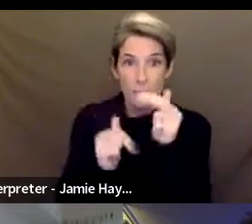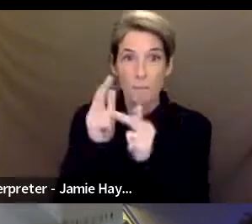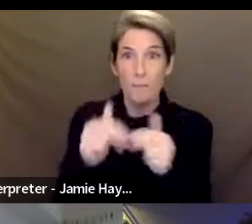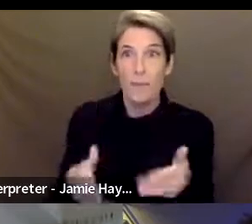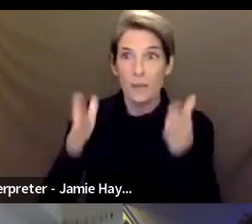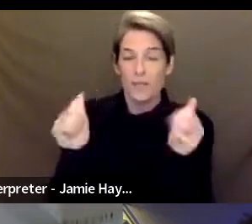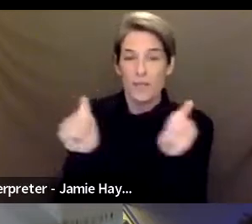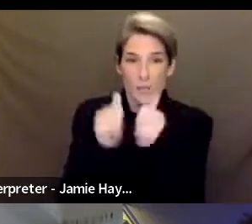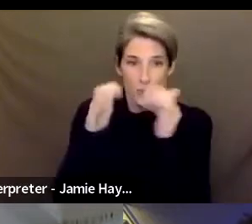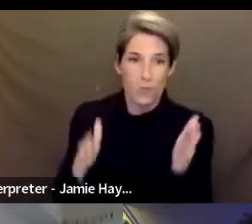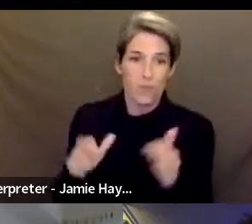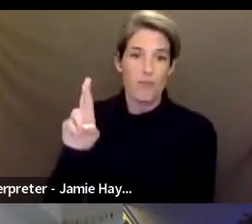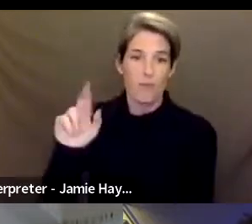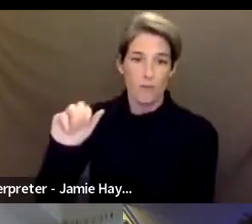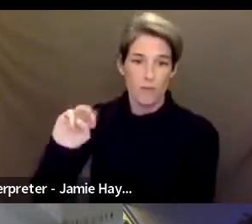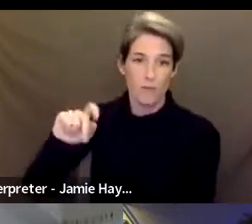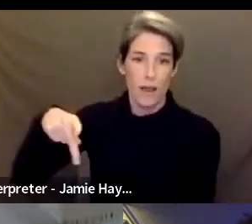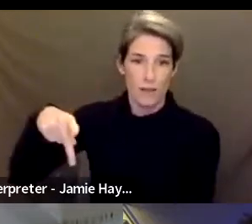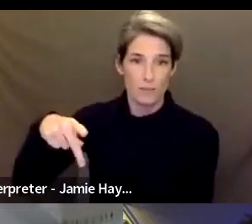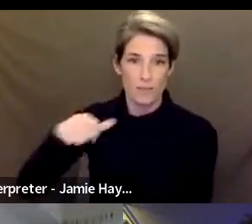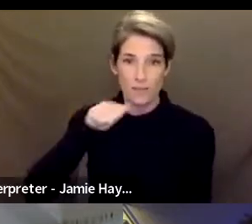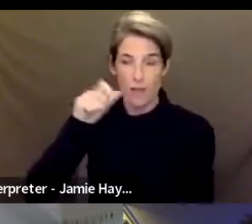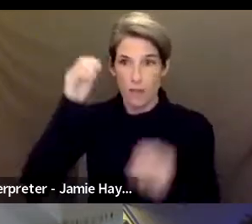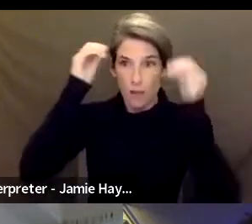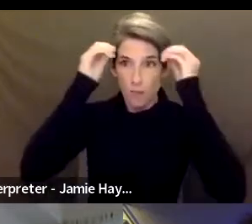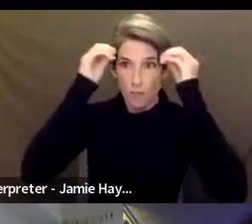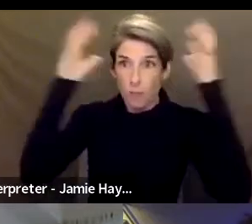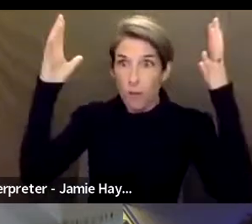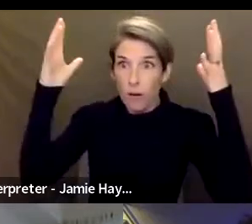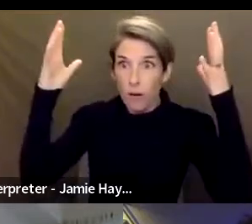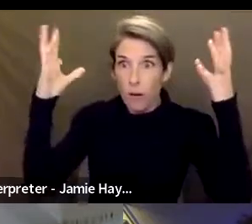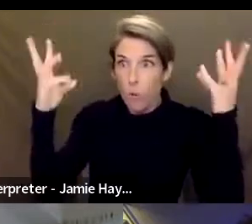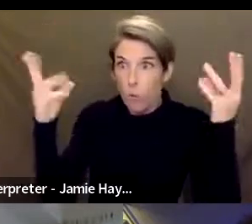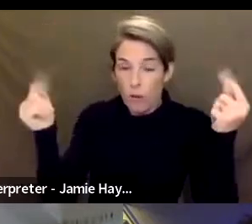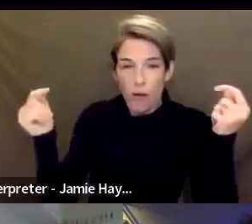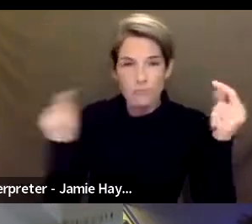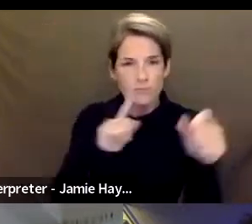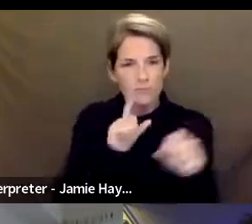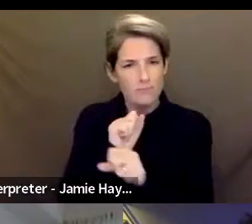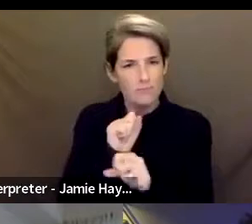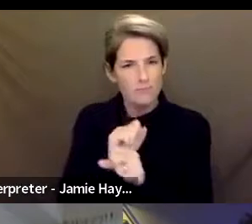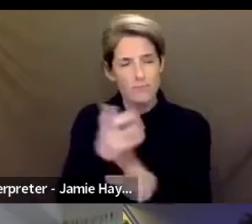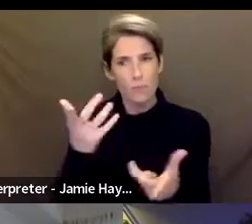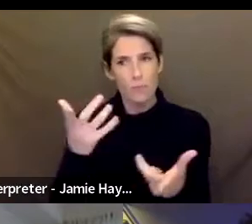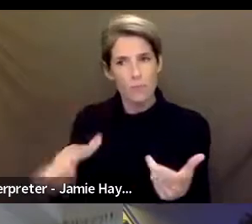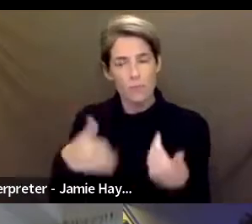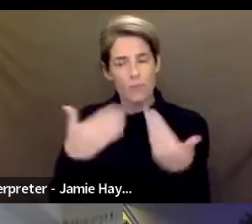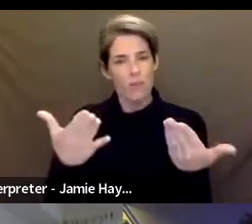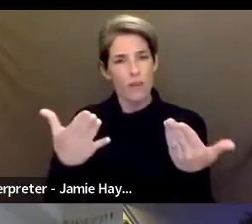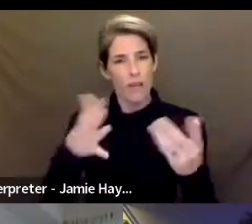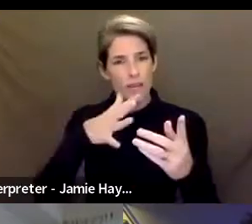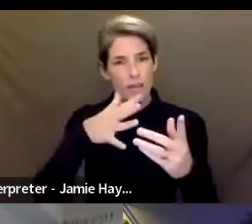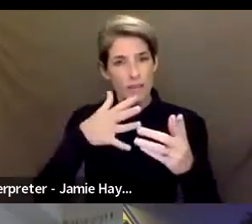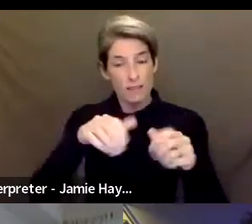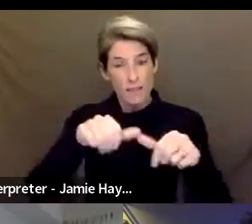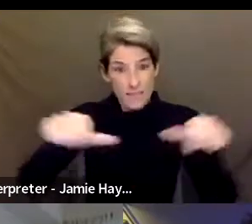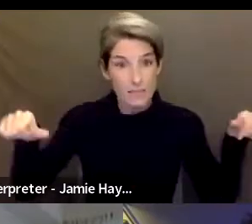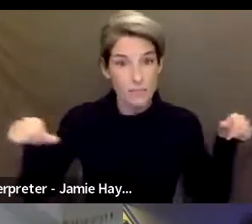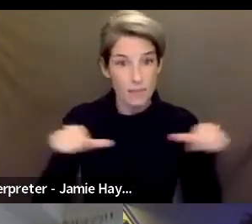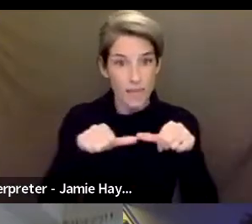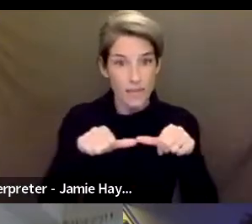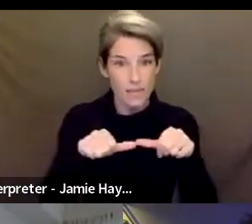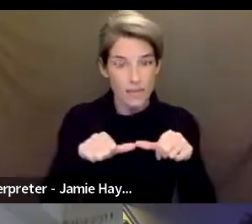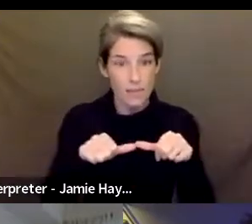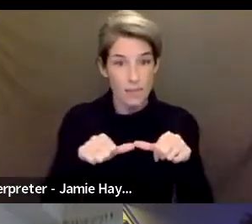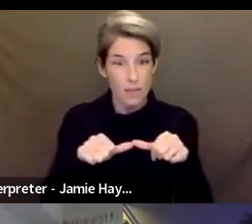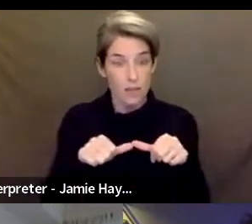not something that's going to like blow their mind. It's giving space and saying, hey, we don't have this problem. Do you